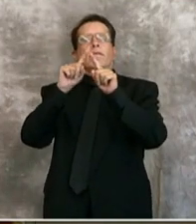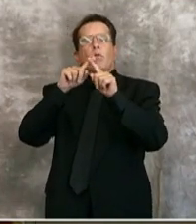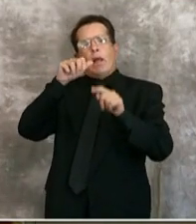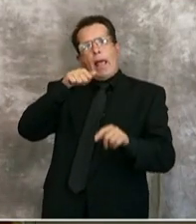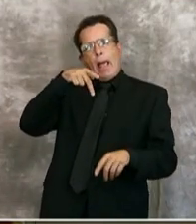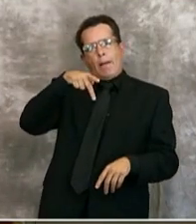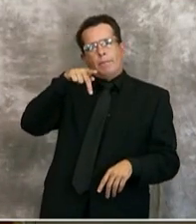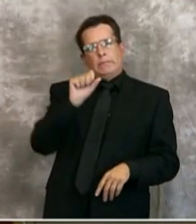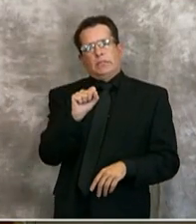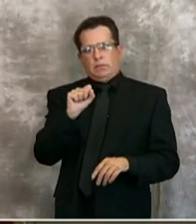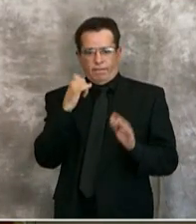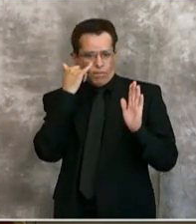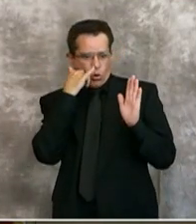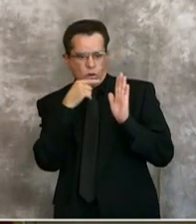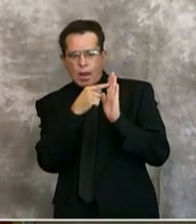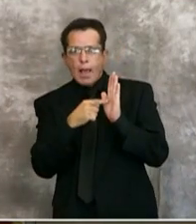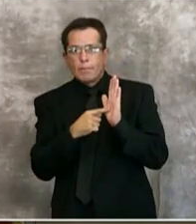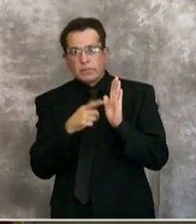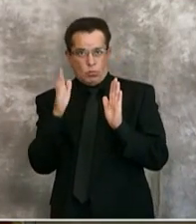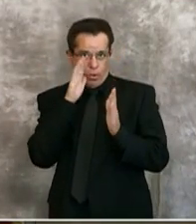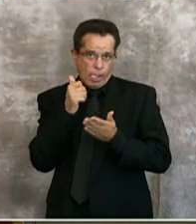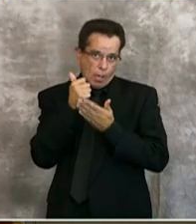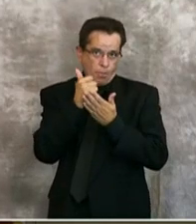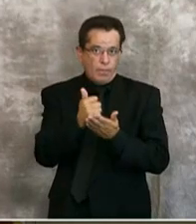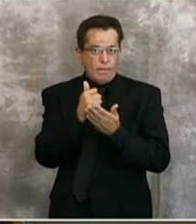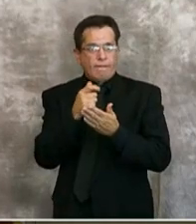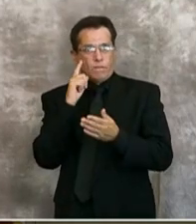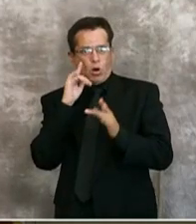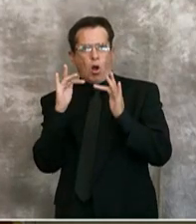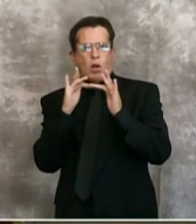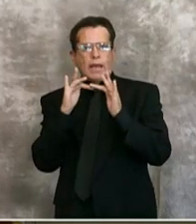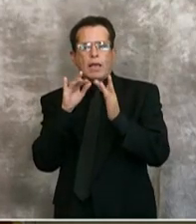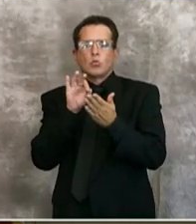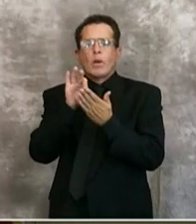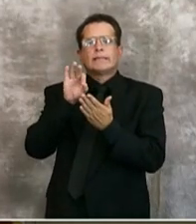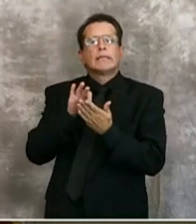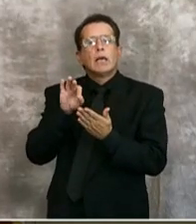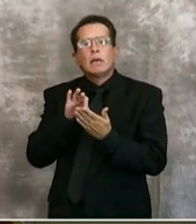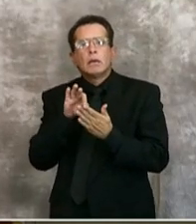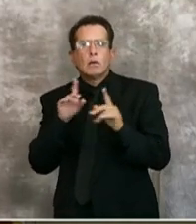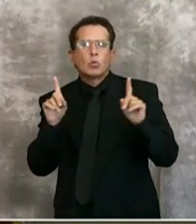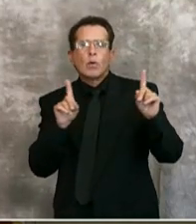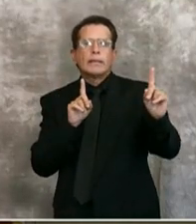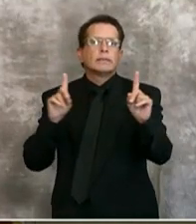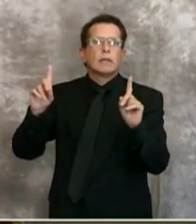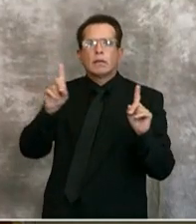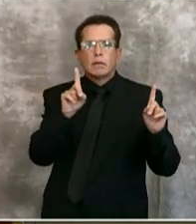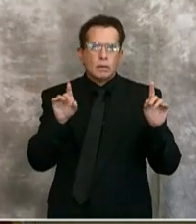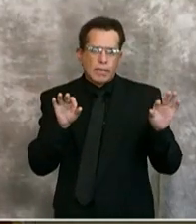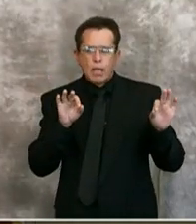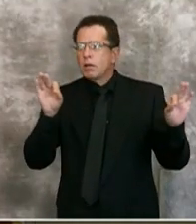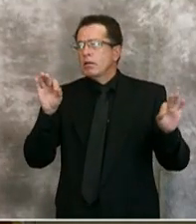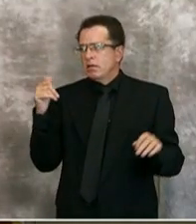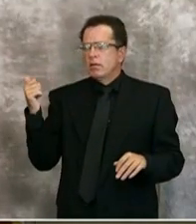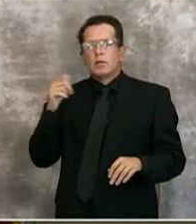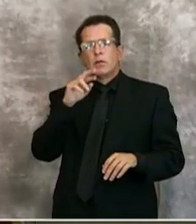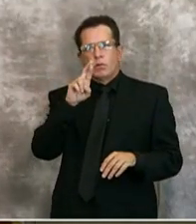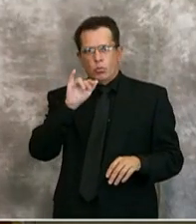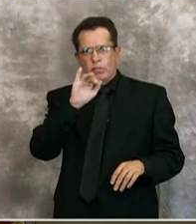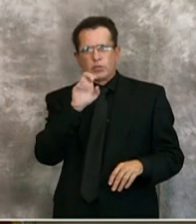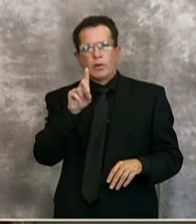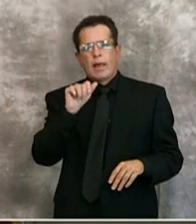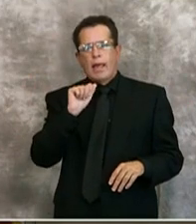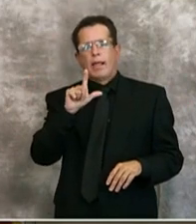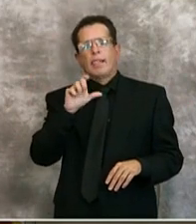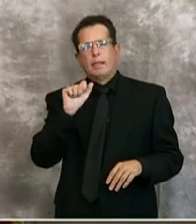for contact tracing, and Supervisor Fletcher is going to respond to that question. That question is from Richard Allen with